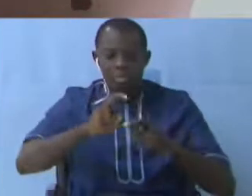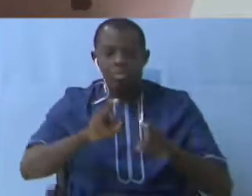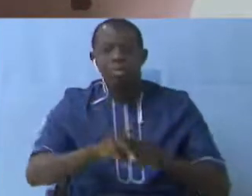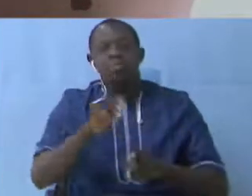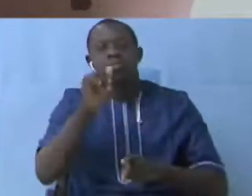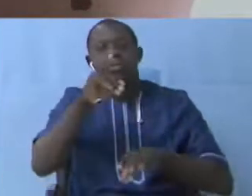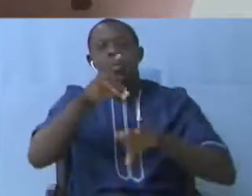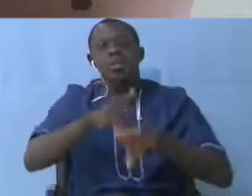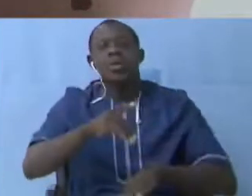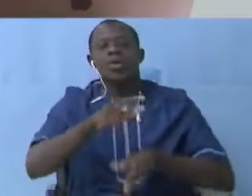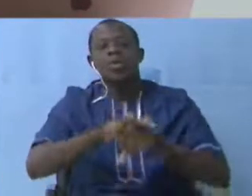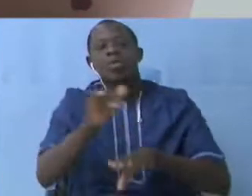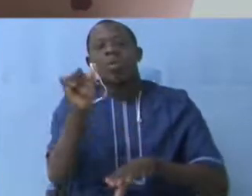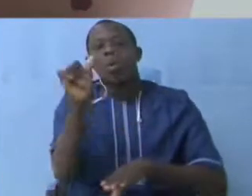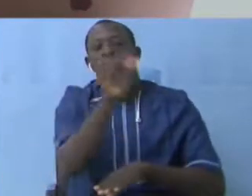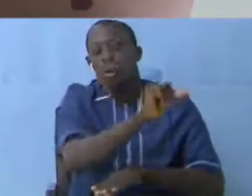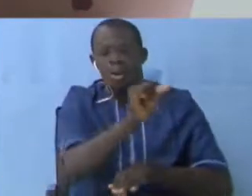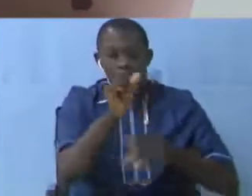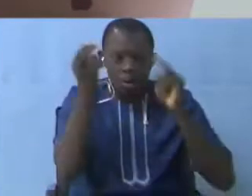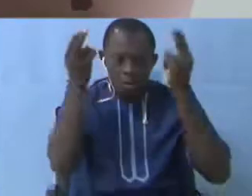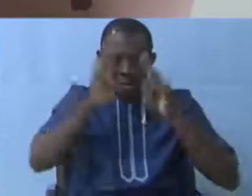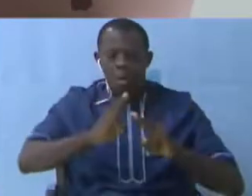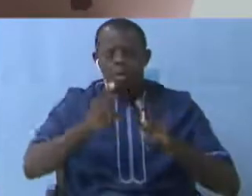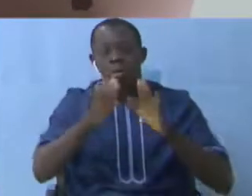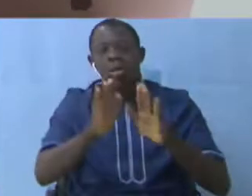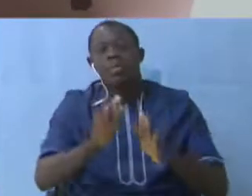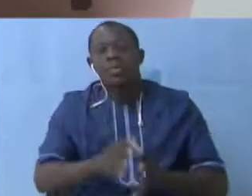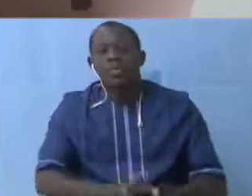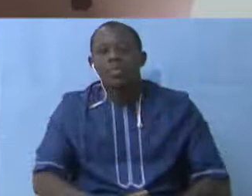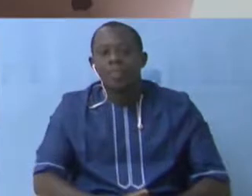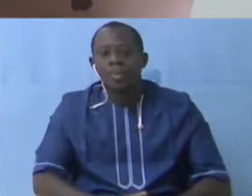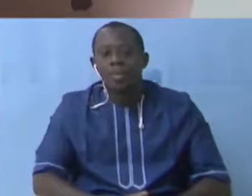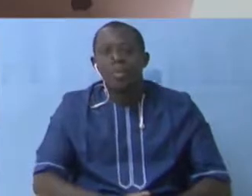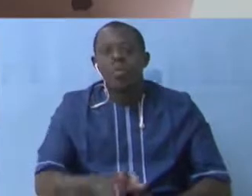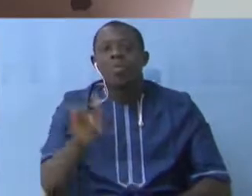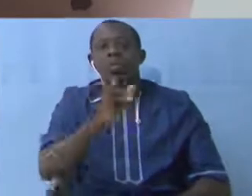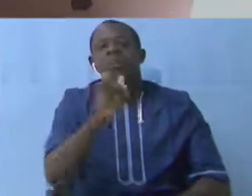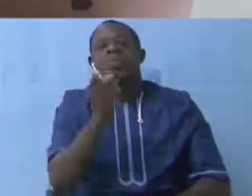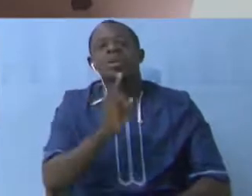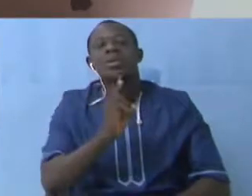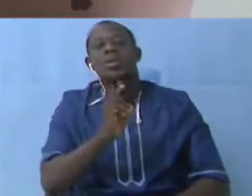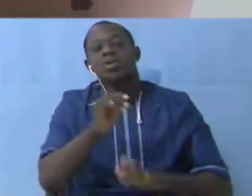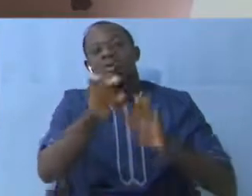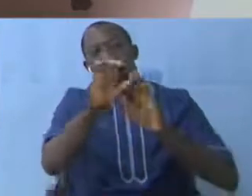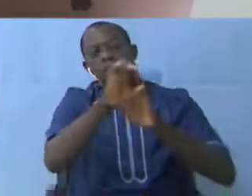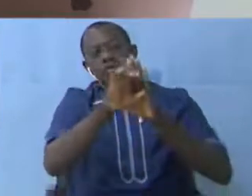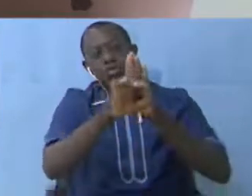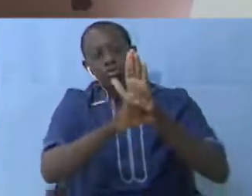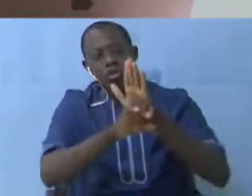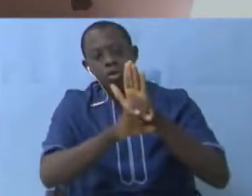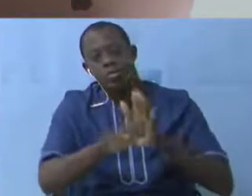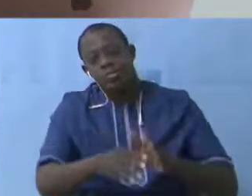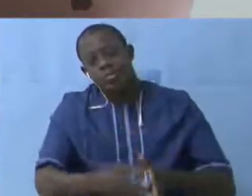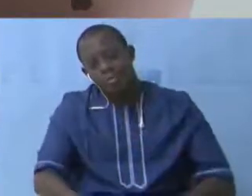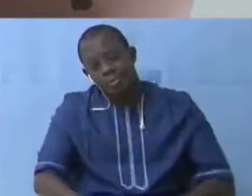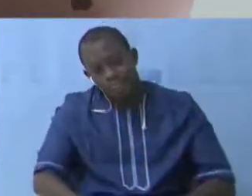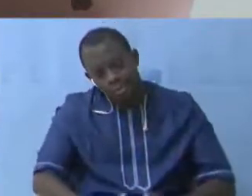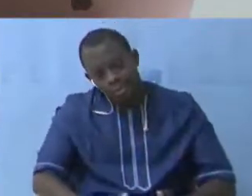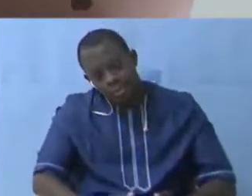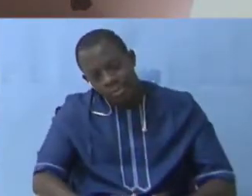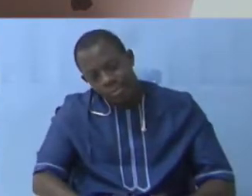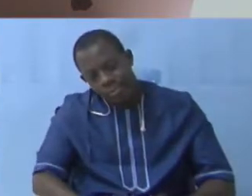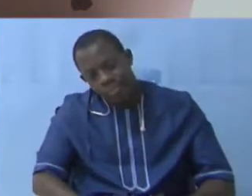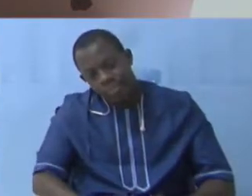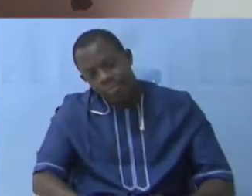dal di sukkandiku waat nag ci beneen bunti luwaa. which is the Constitution. Loolu mooy téere luwaa bi réew mi di